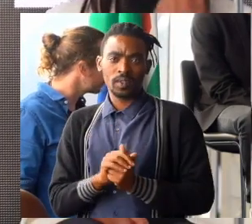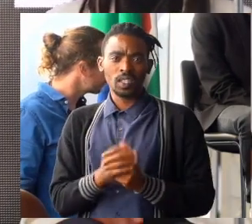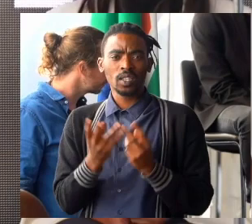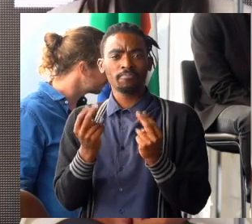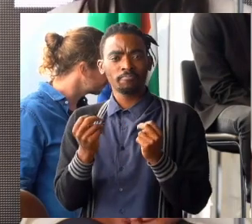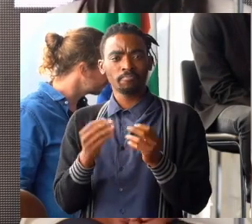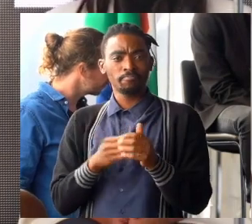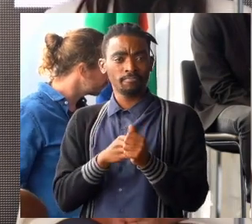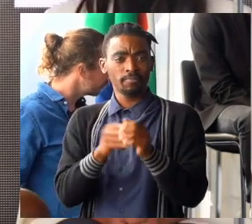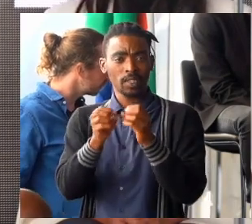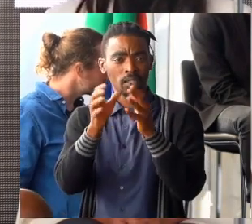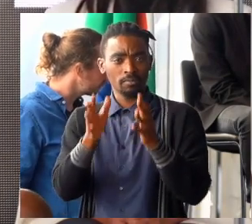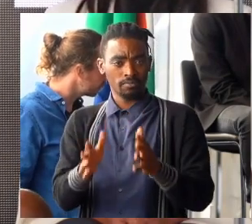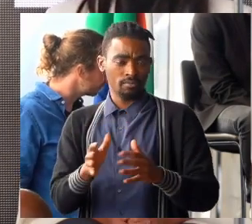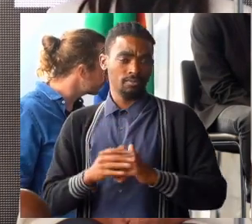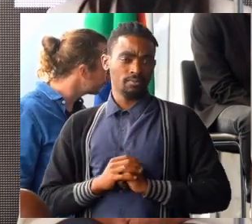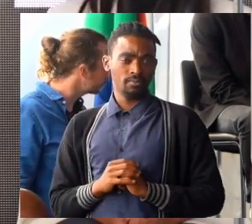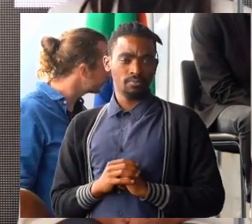leadership.